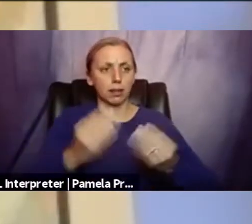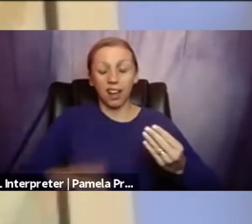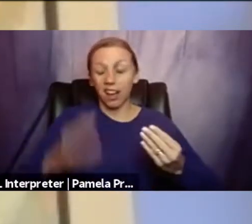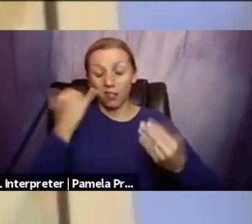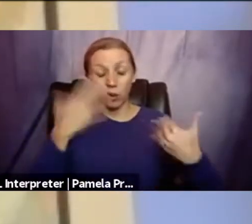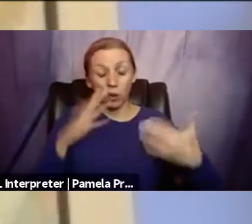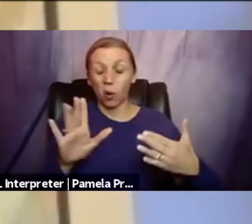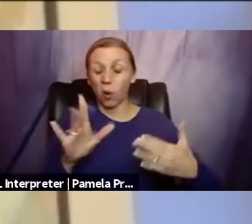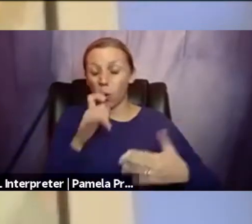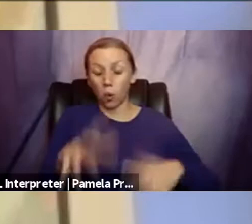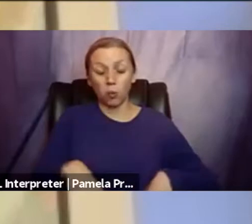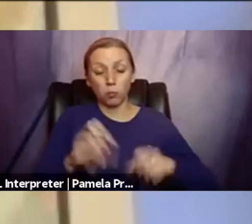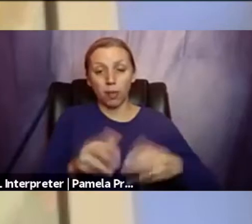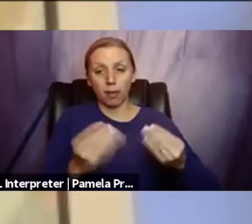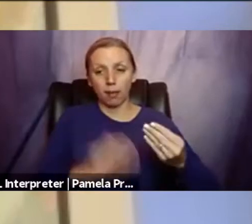visit